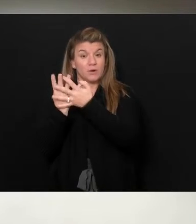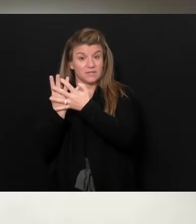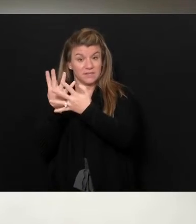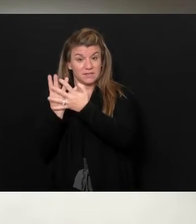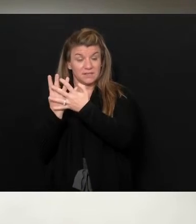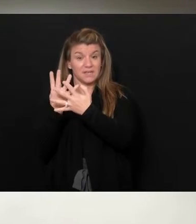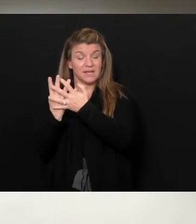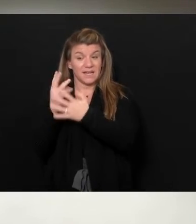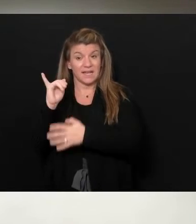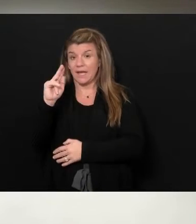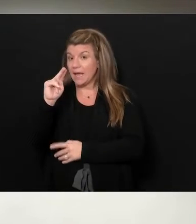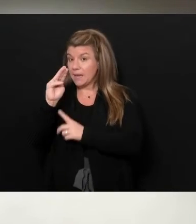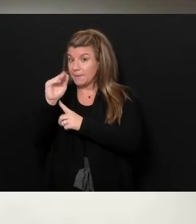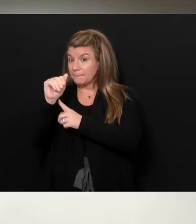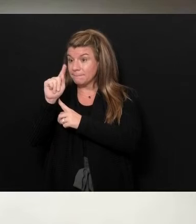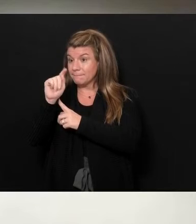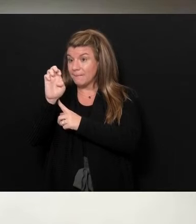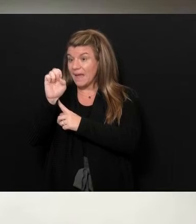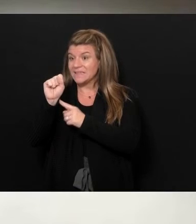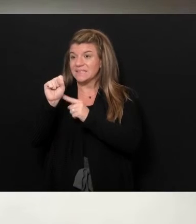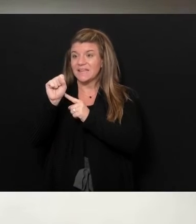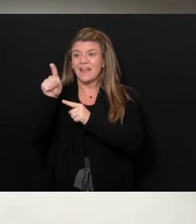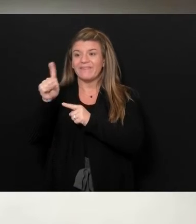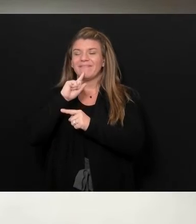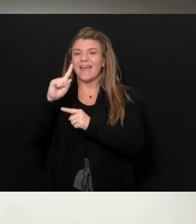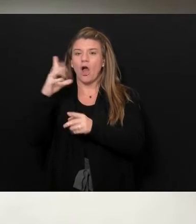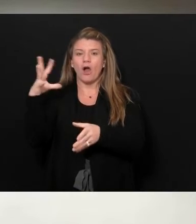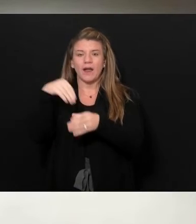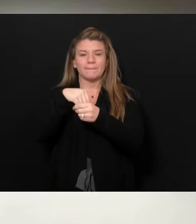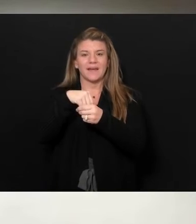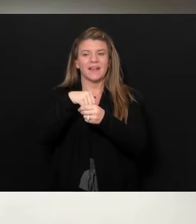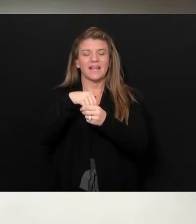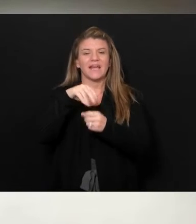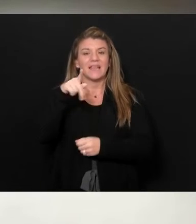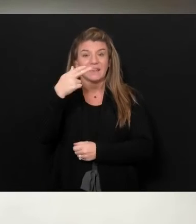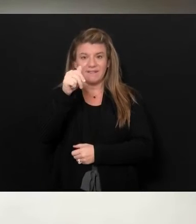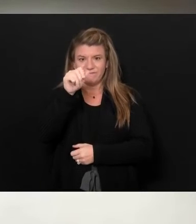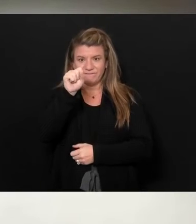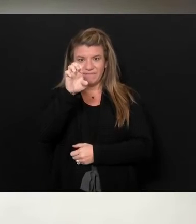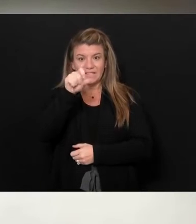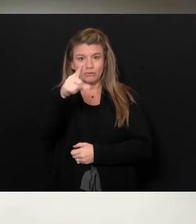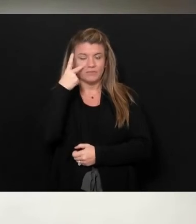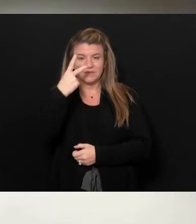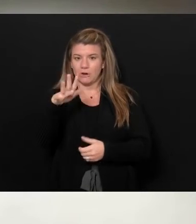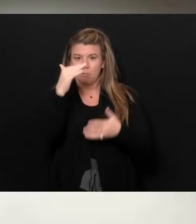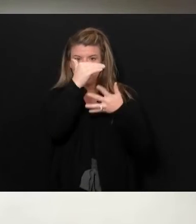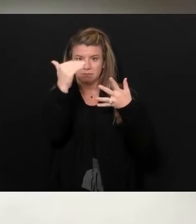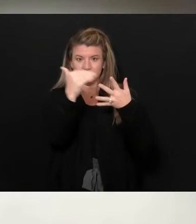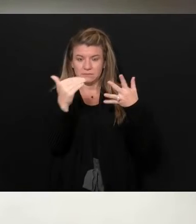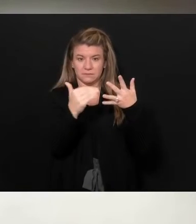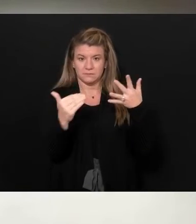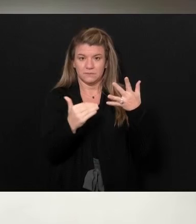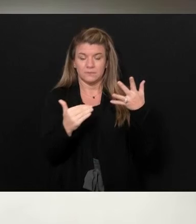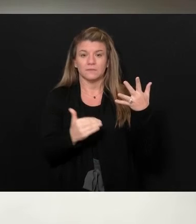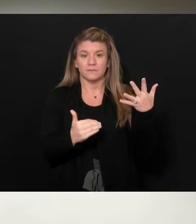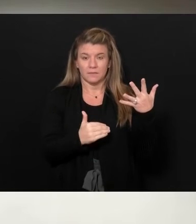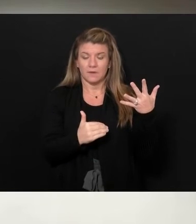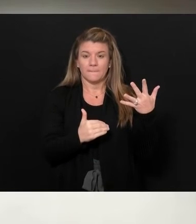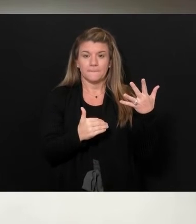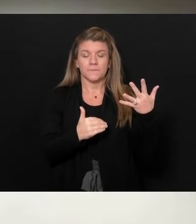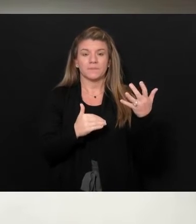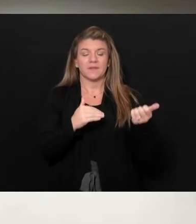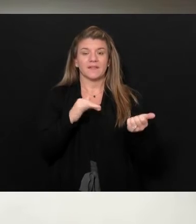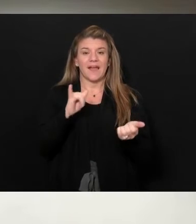prison inmates, they are embedded in the phases that you've seen in